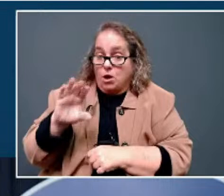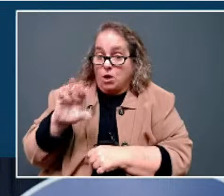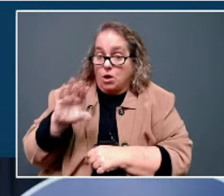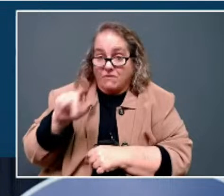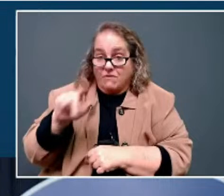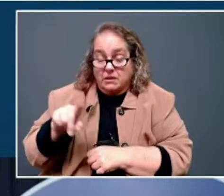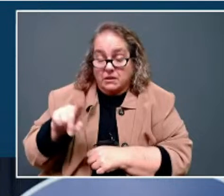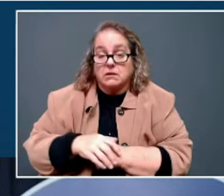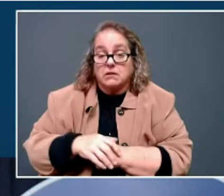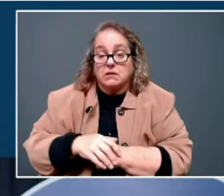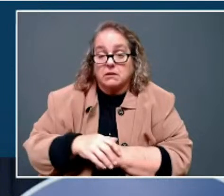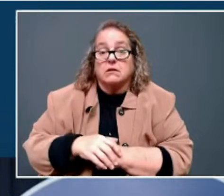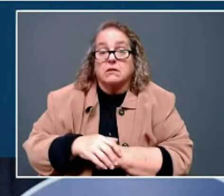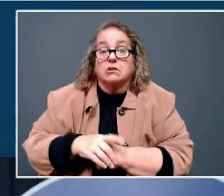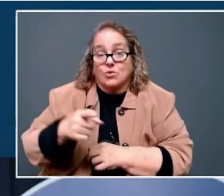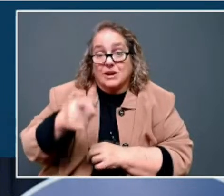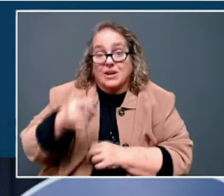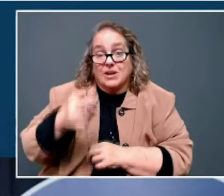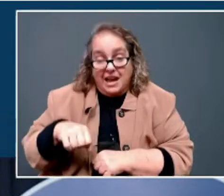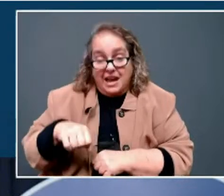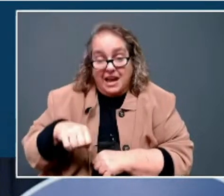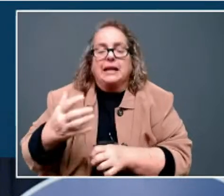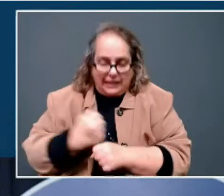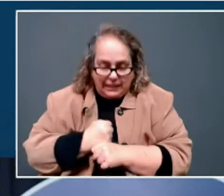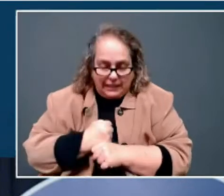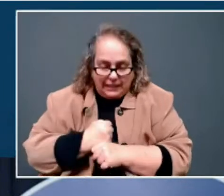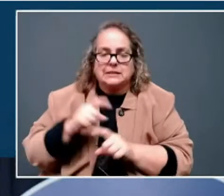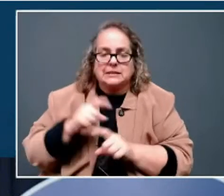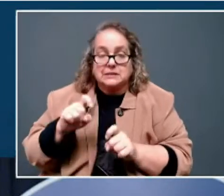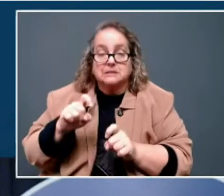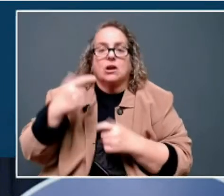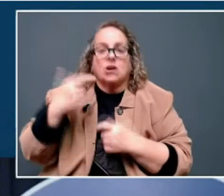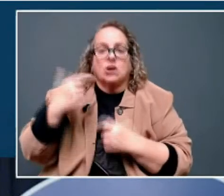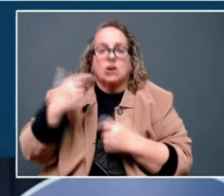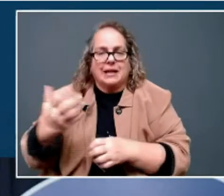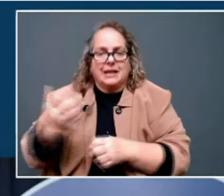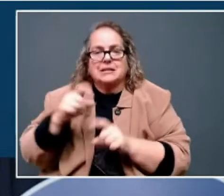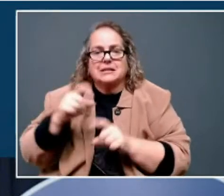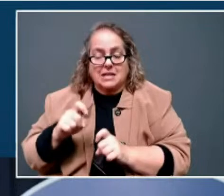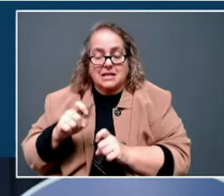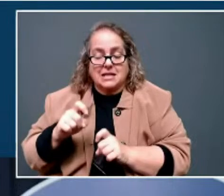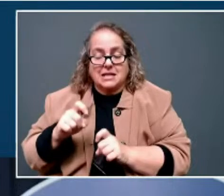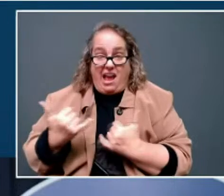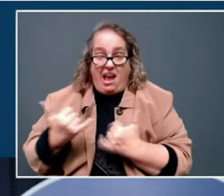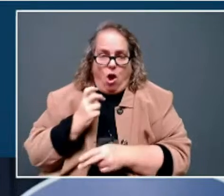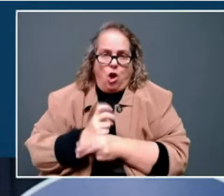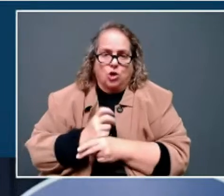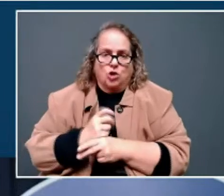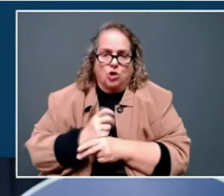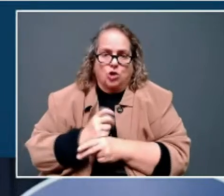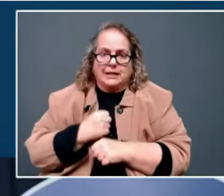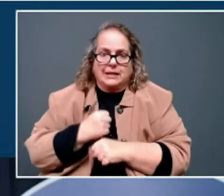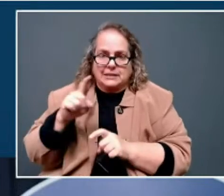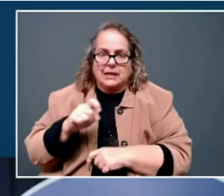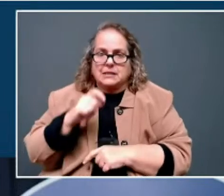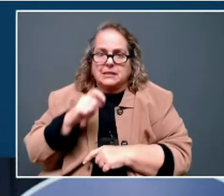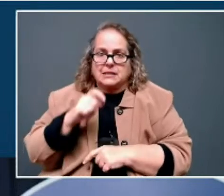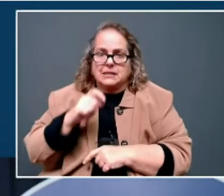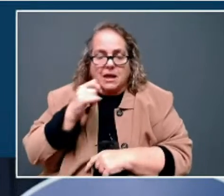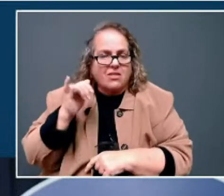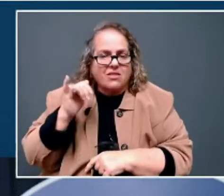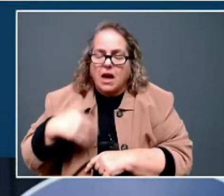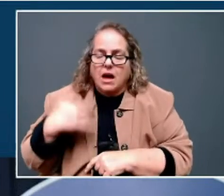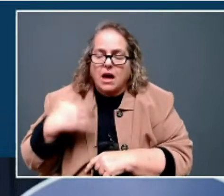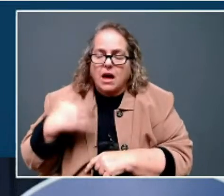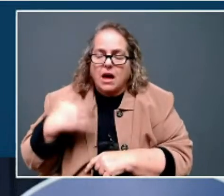get one, go ahead and get tested. Now, I just want to acknowledge it's hard to get a test sometimes now. This demand is unlike anything we've